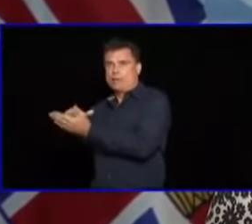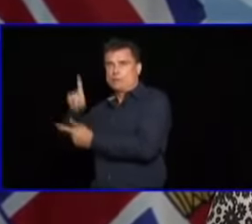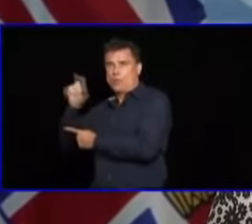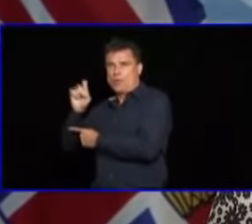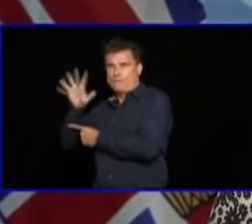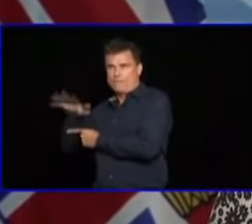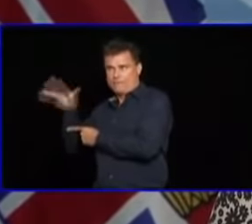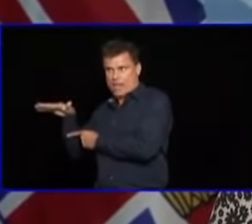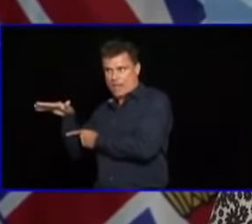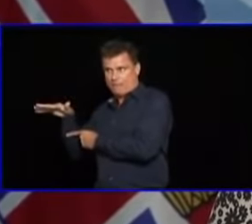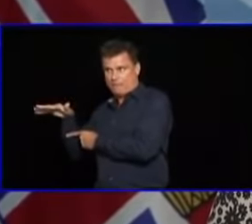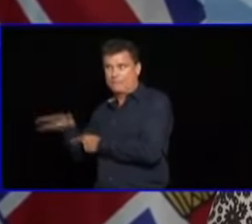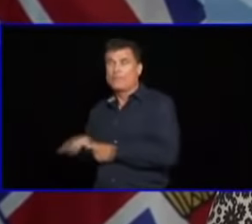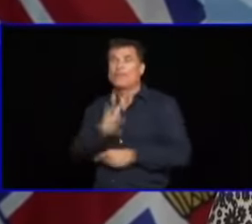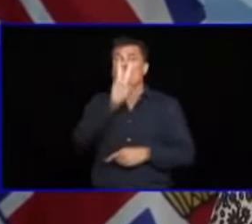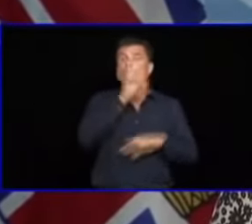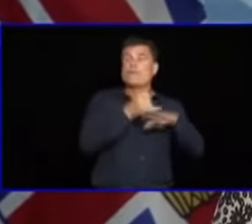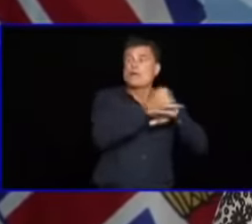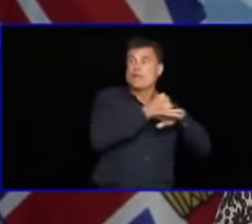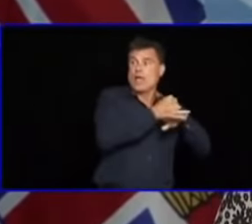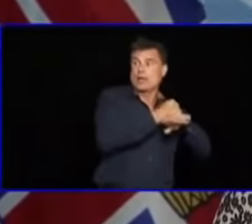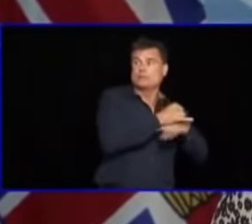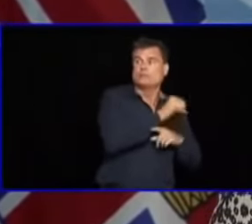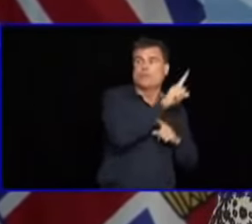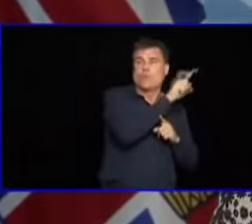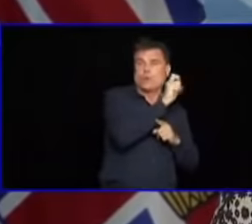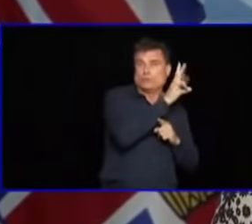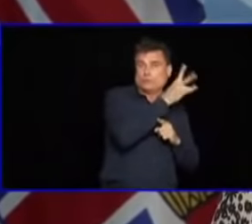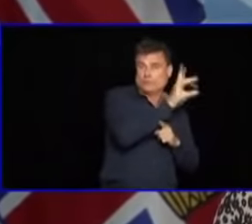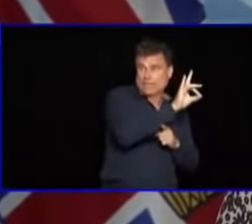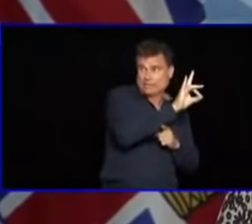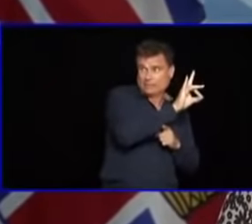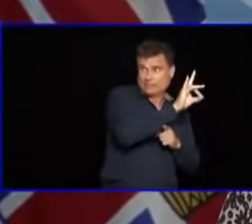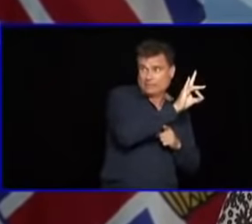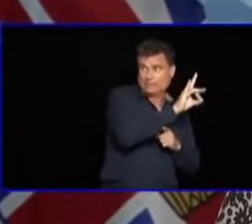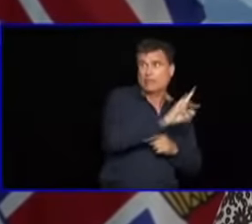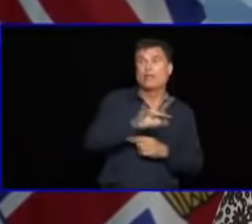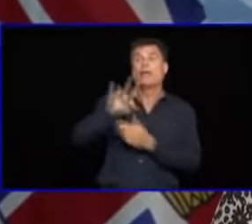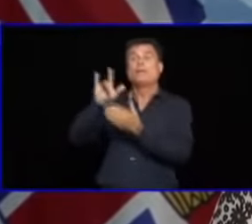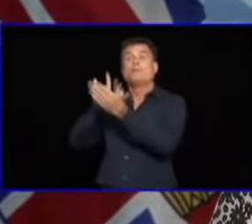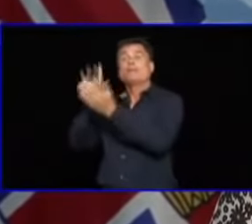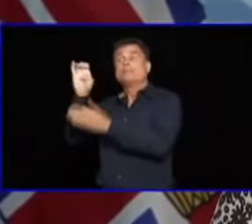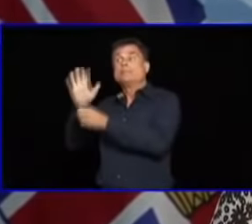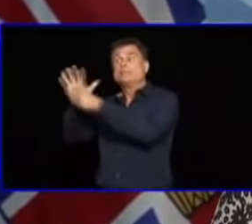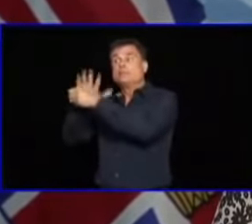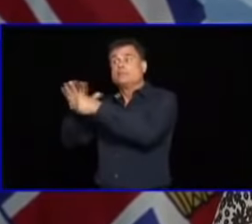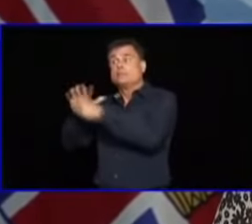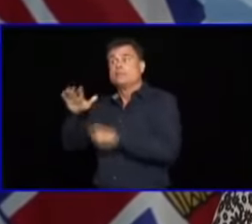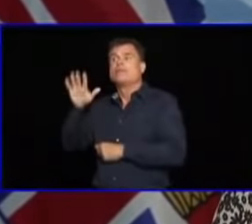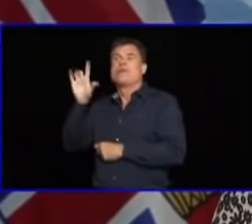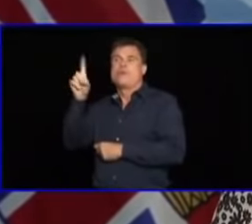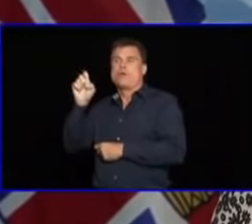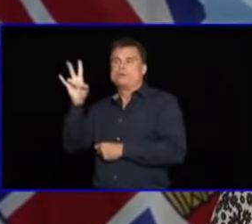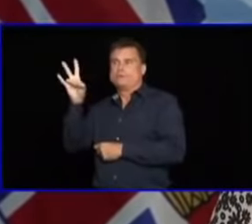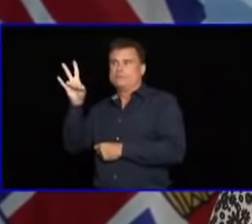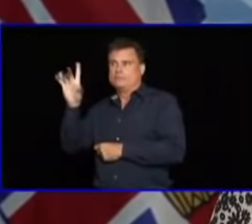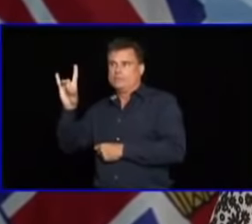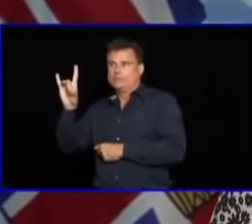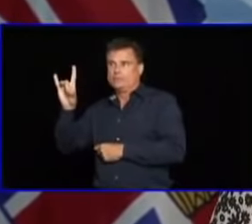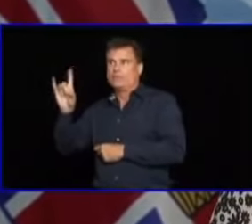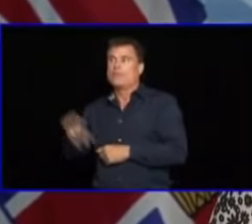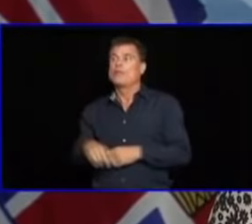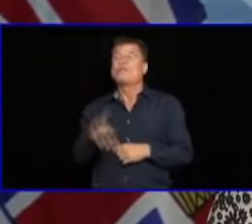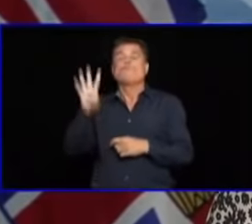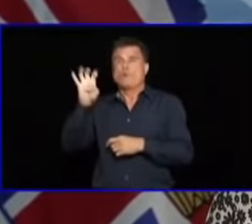3,155 in the Fraser Health Region, 178 people on Vancouver Island Health Region, 450 people in the Interior